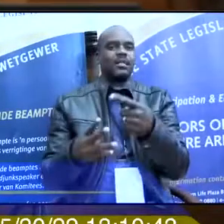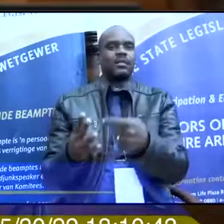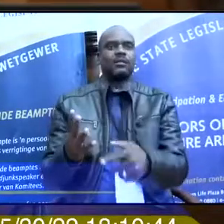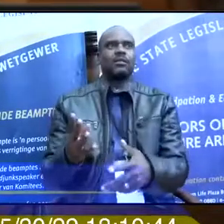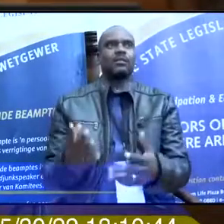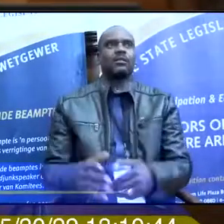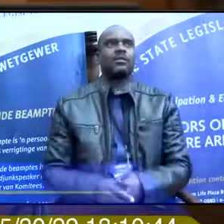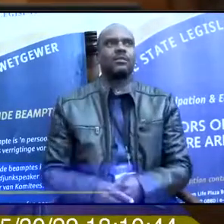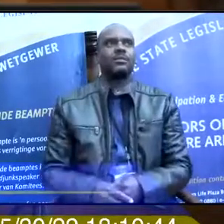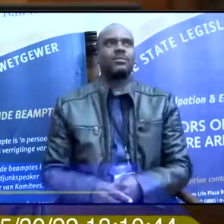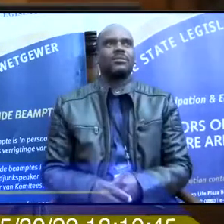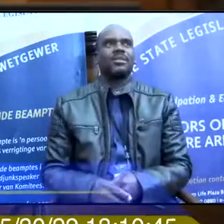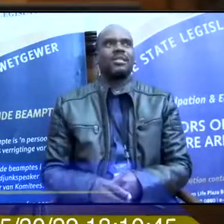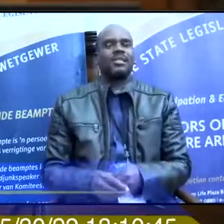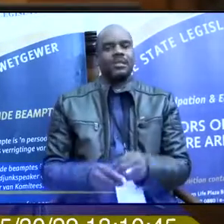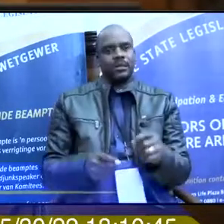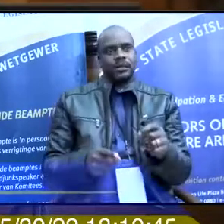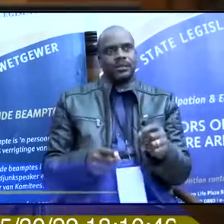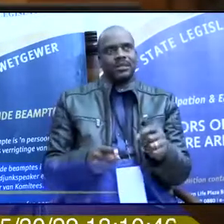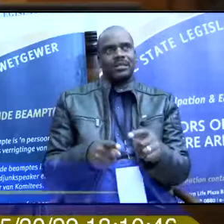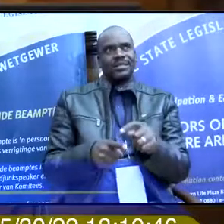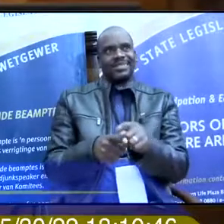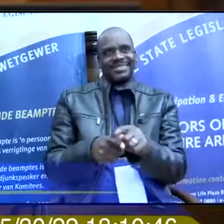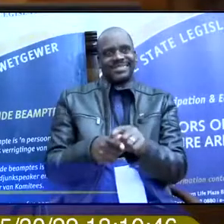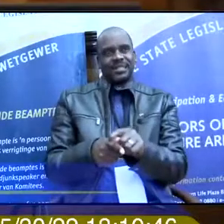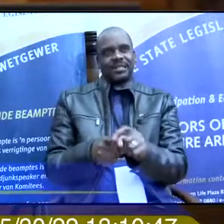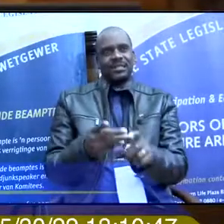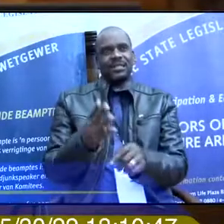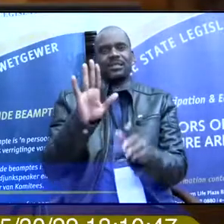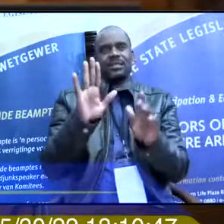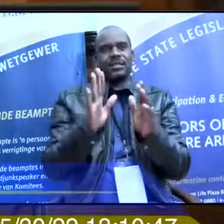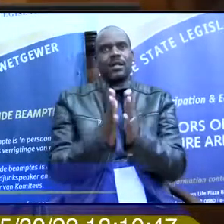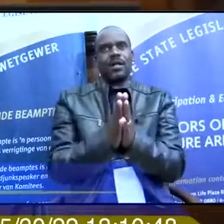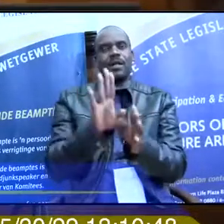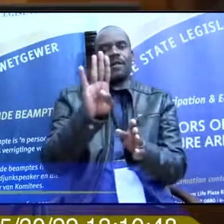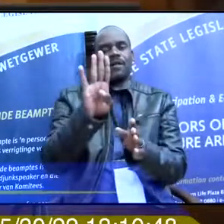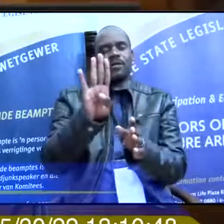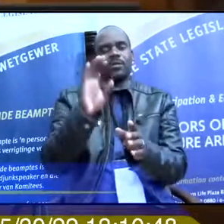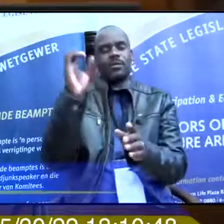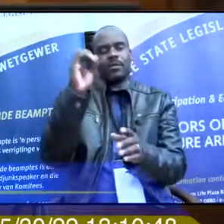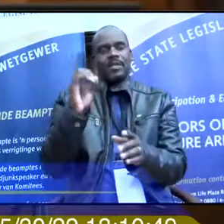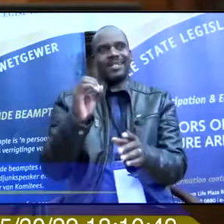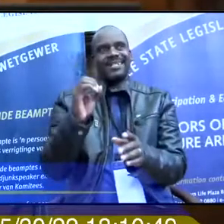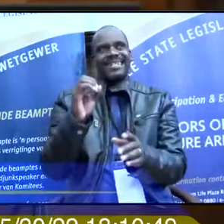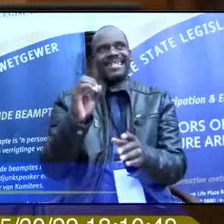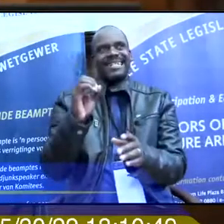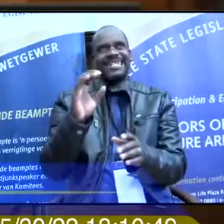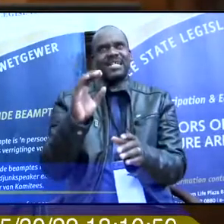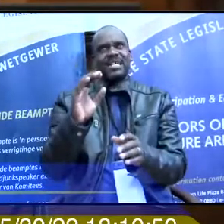our testing rate was 40 percent times lower than the european countries